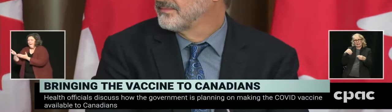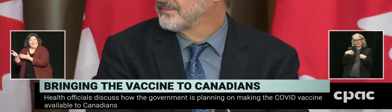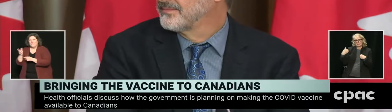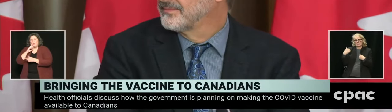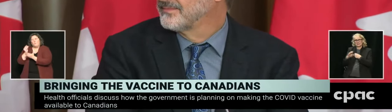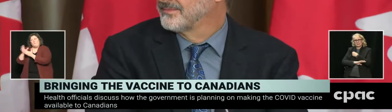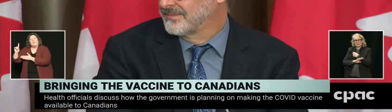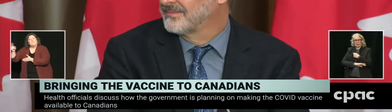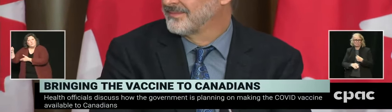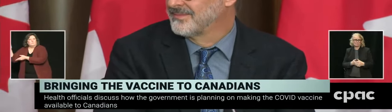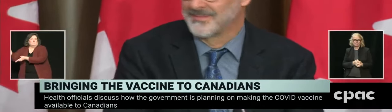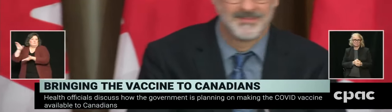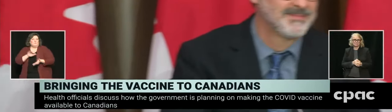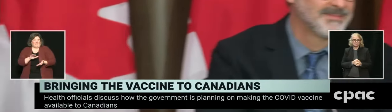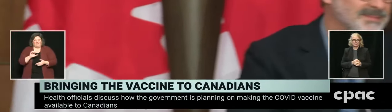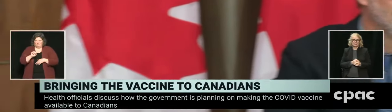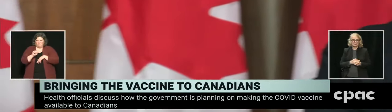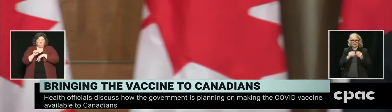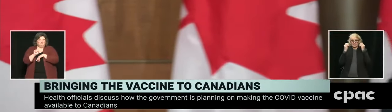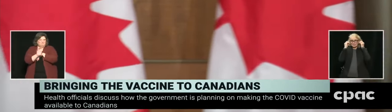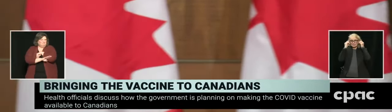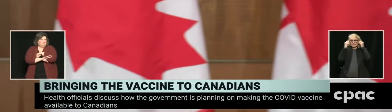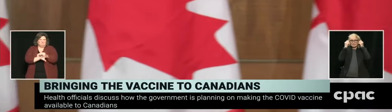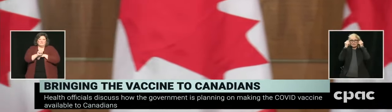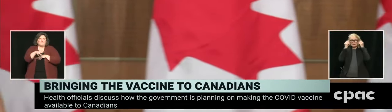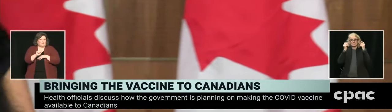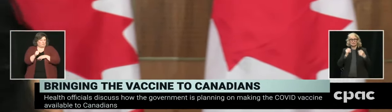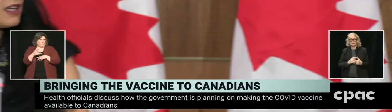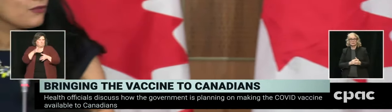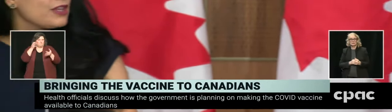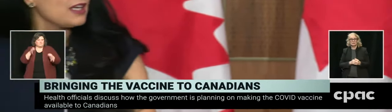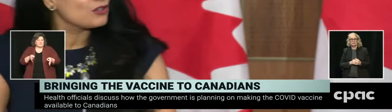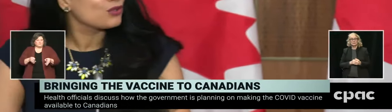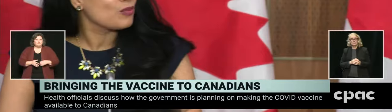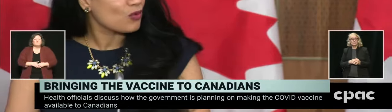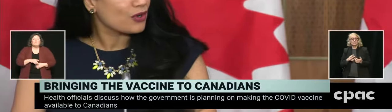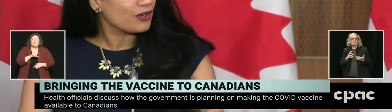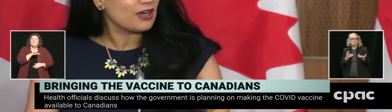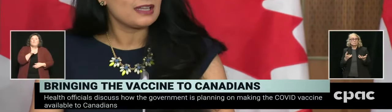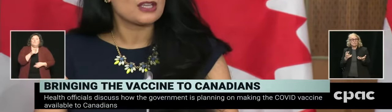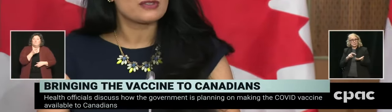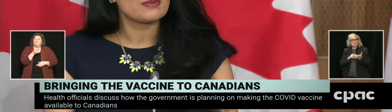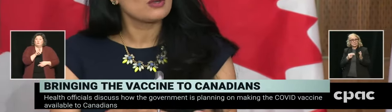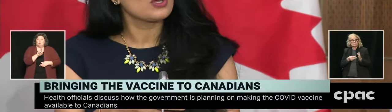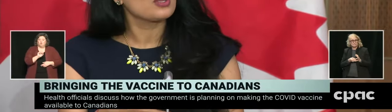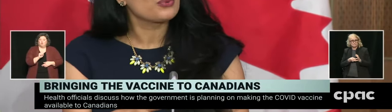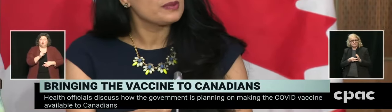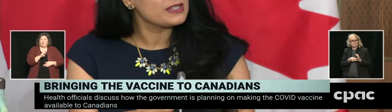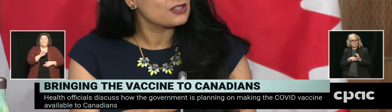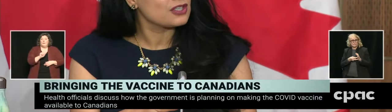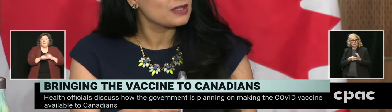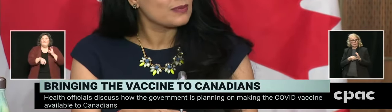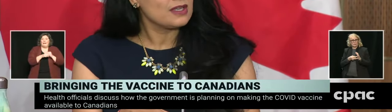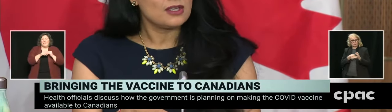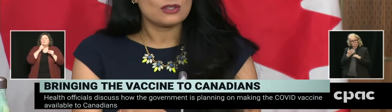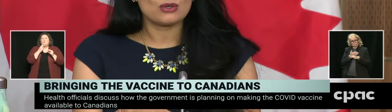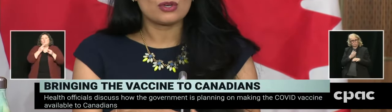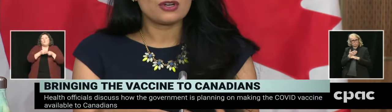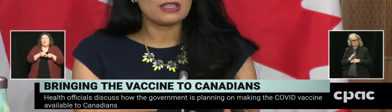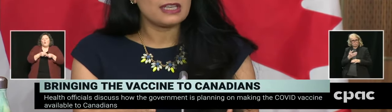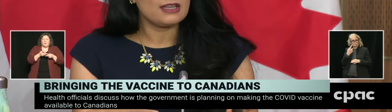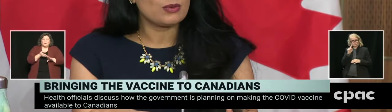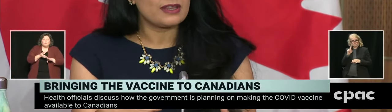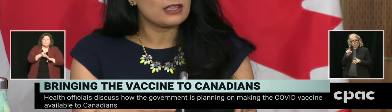Maybe I can do it in English. So just to say that the provisions that we put in for the interim order allows for something we call pre-positioning.